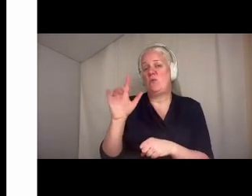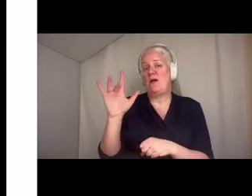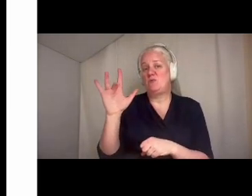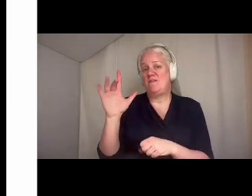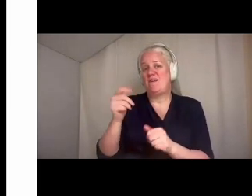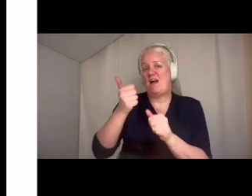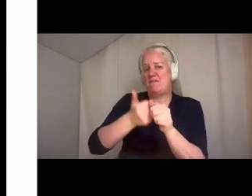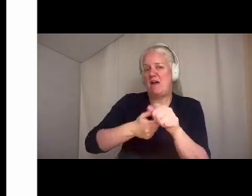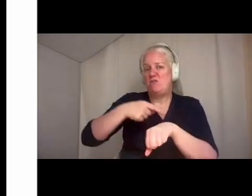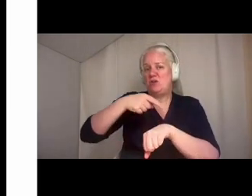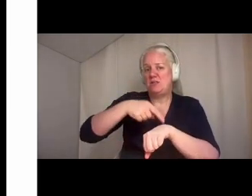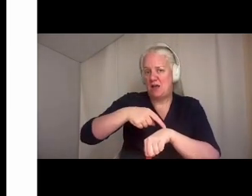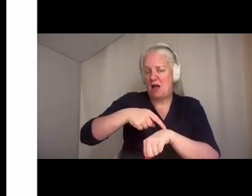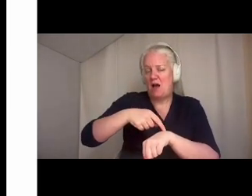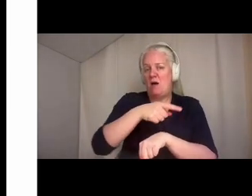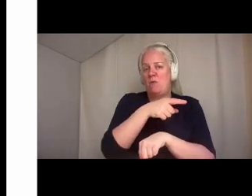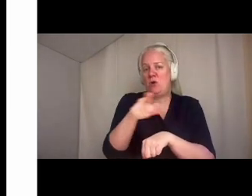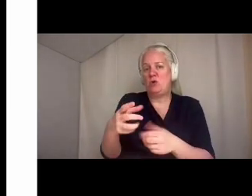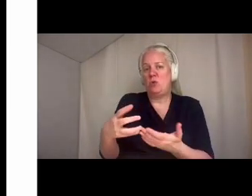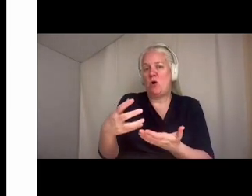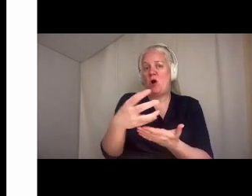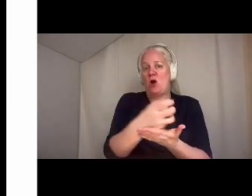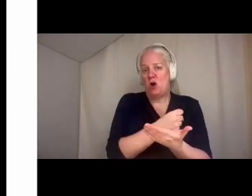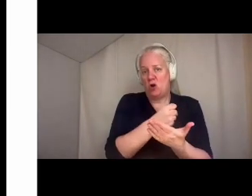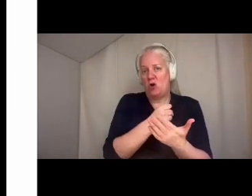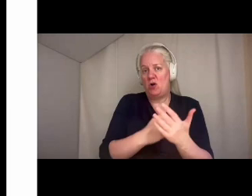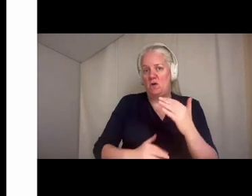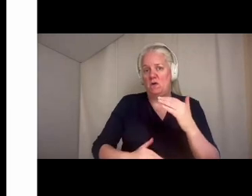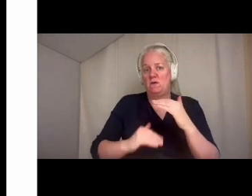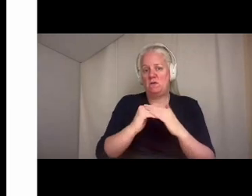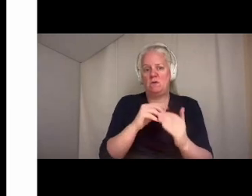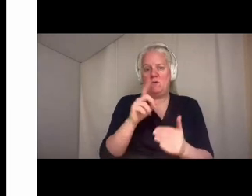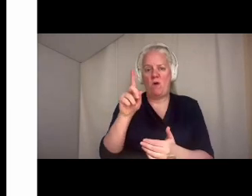person earns a total of